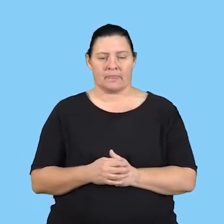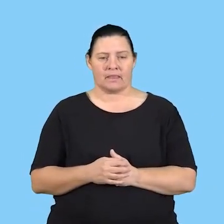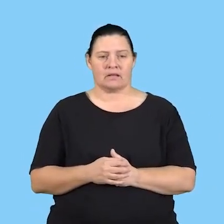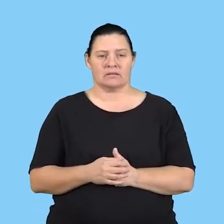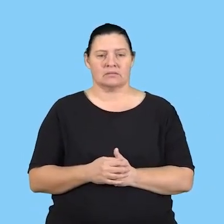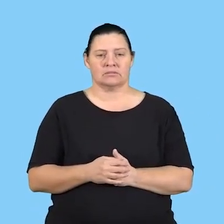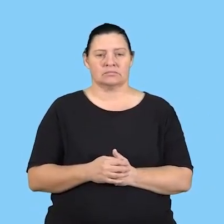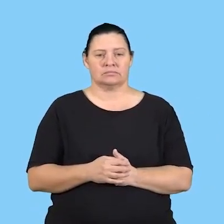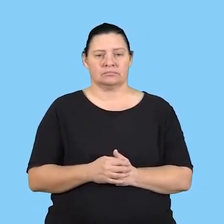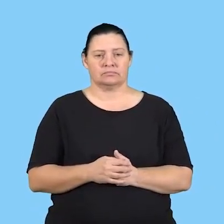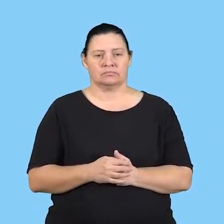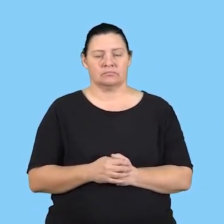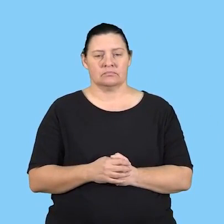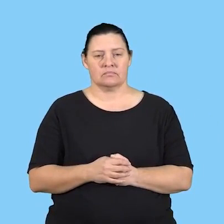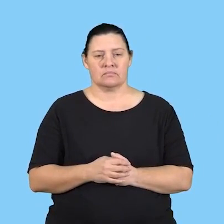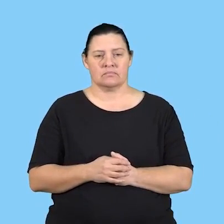terms.